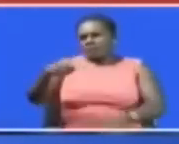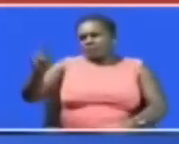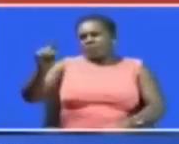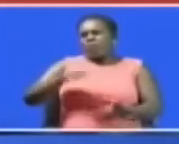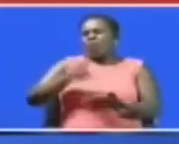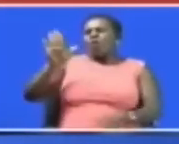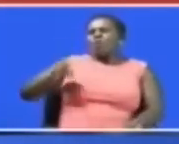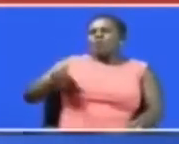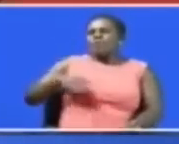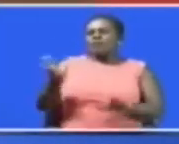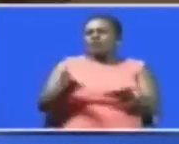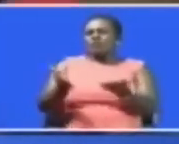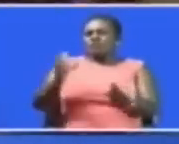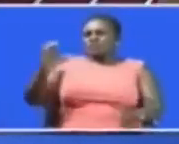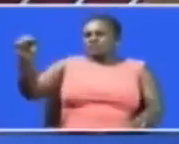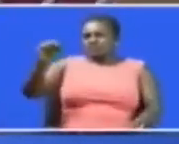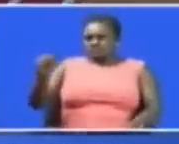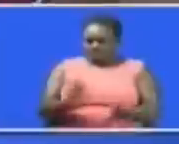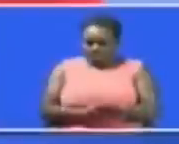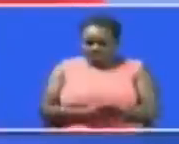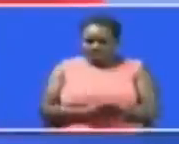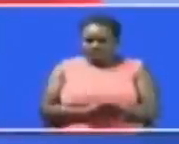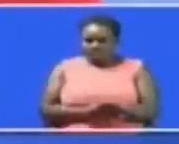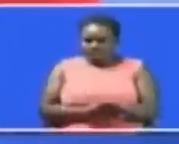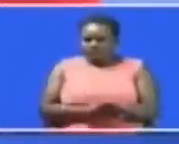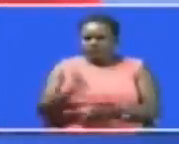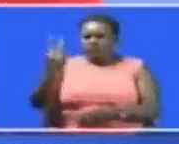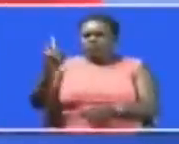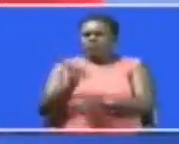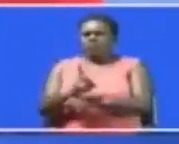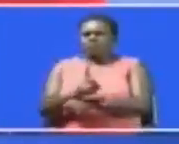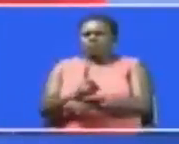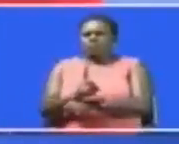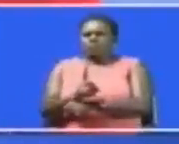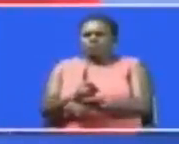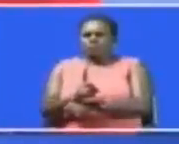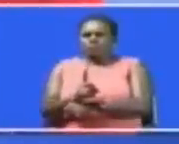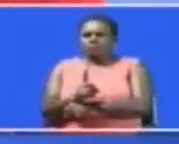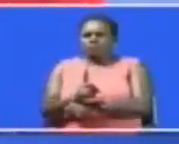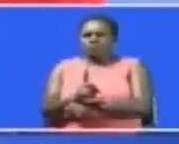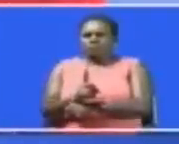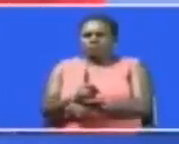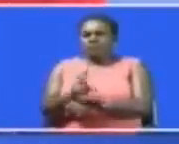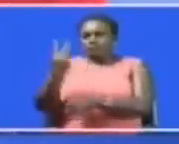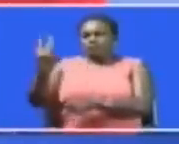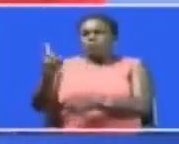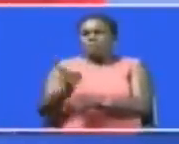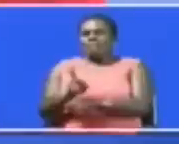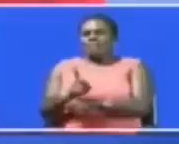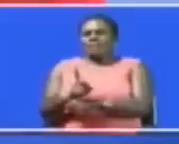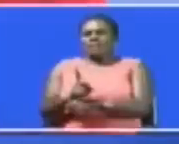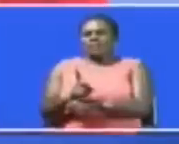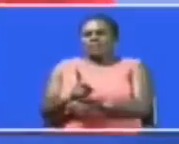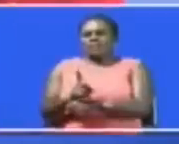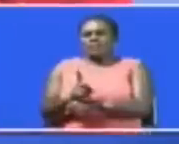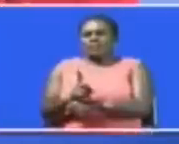have more women to serve in the cabinet. Let's talk. Defend what is not defensible. Thank you. We have 2 minutes to go on